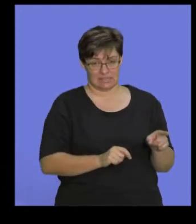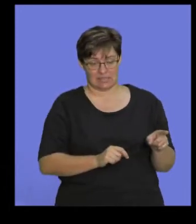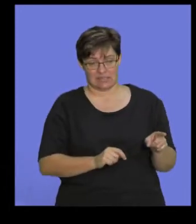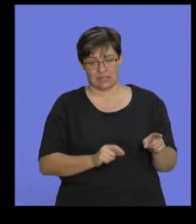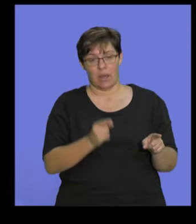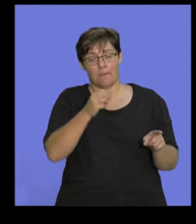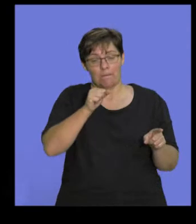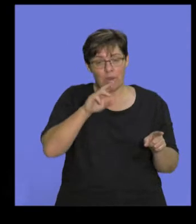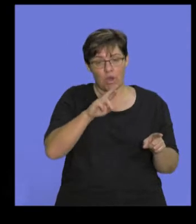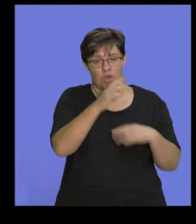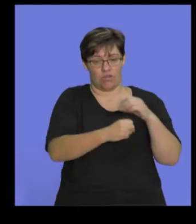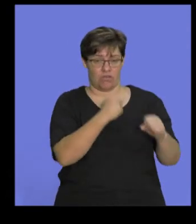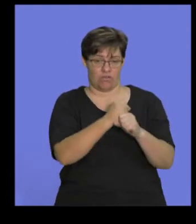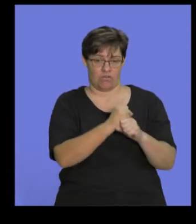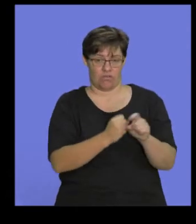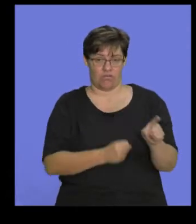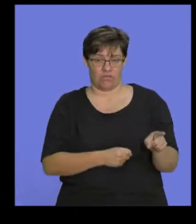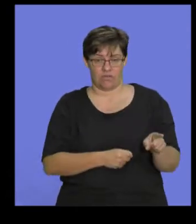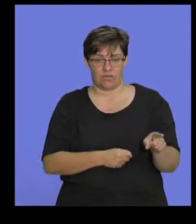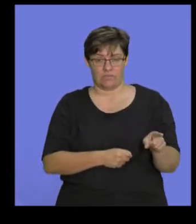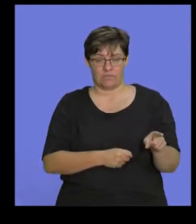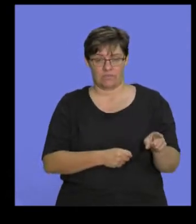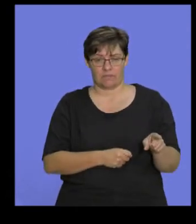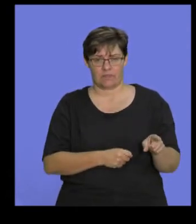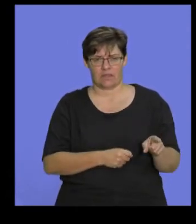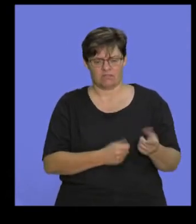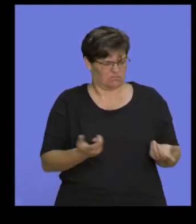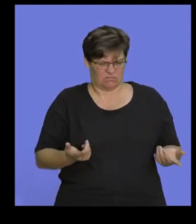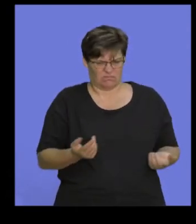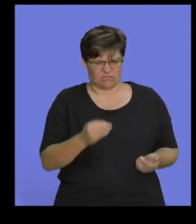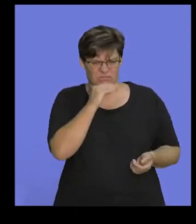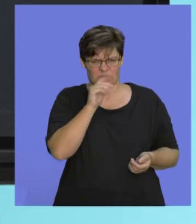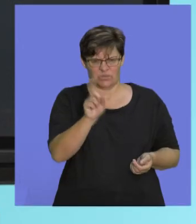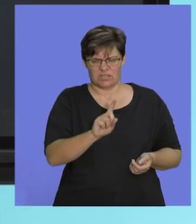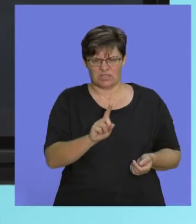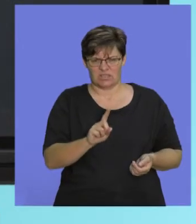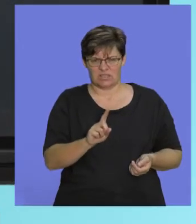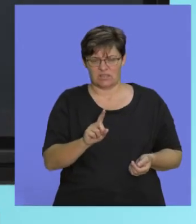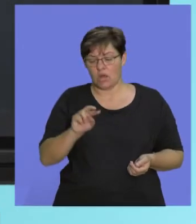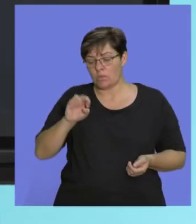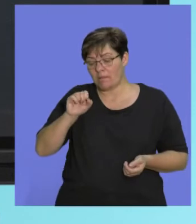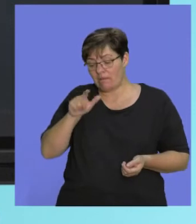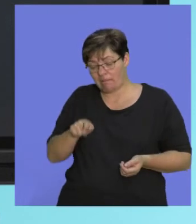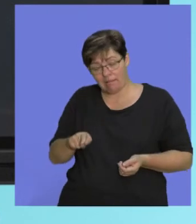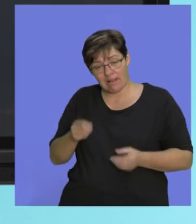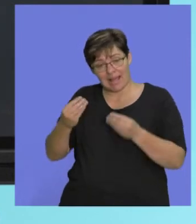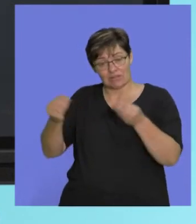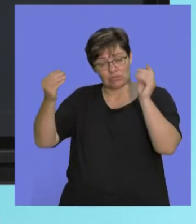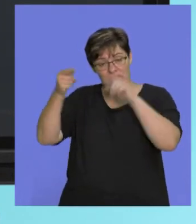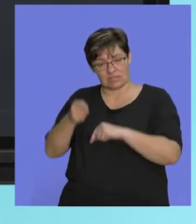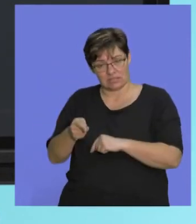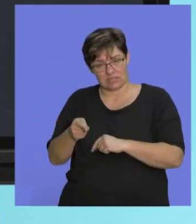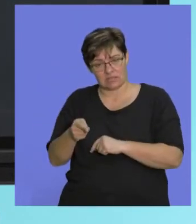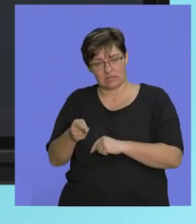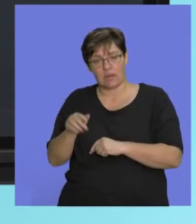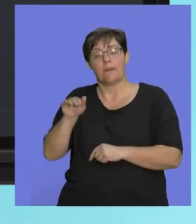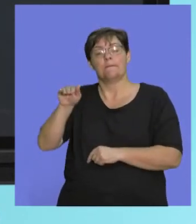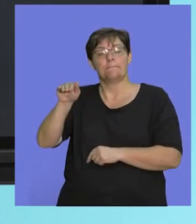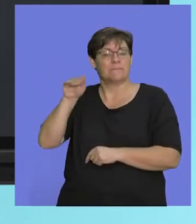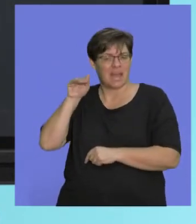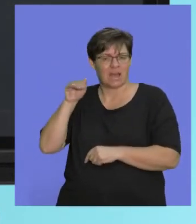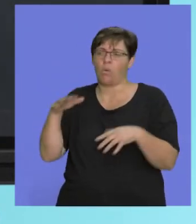8.16% per annum, right? Now, what are we saying here? The nominal interest rate is what the